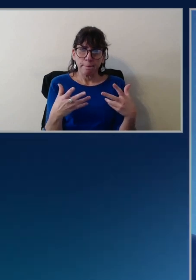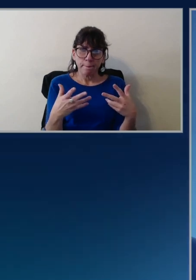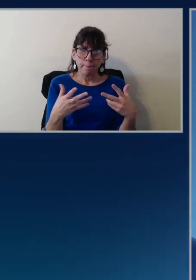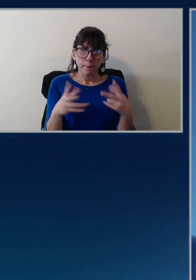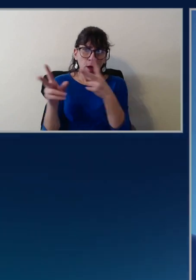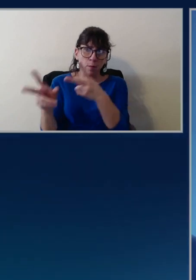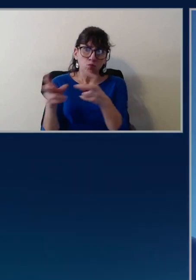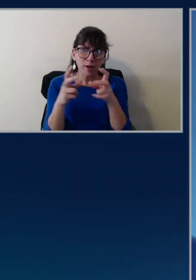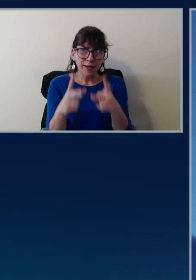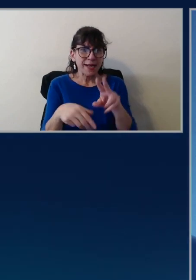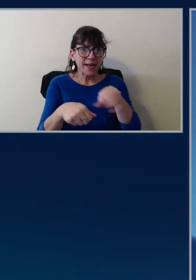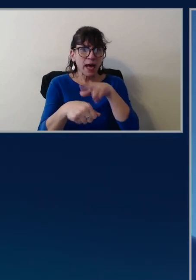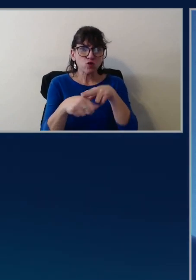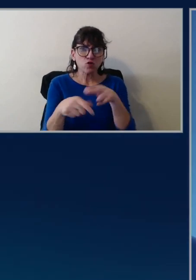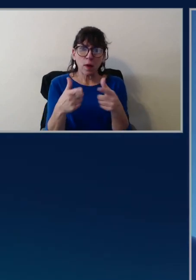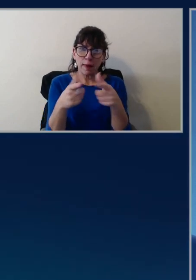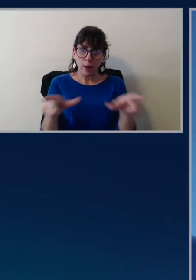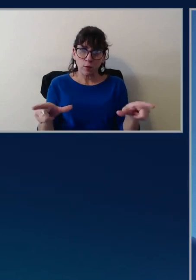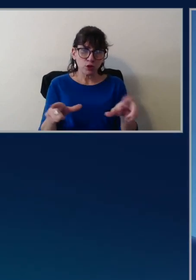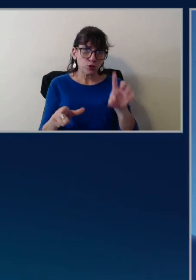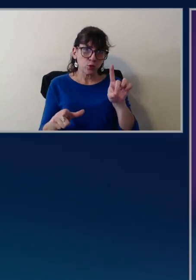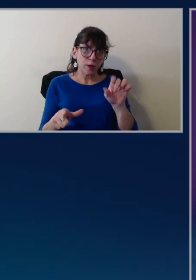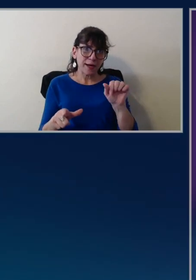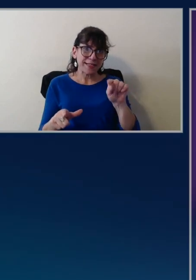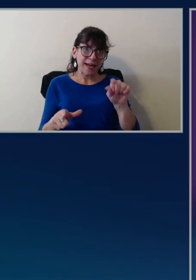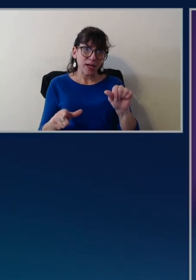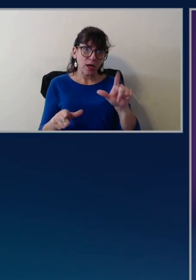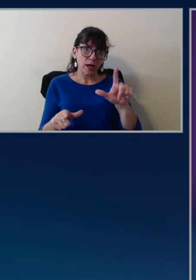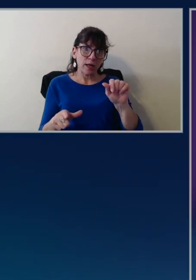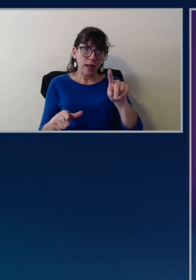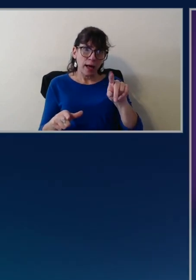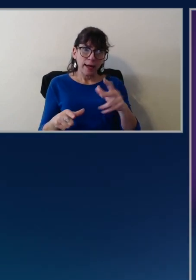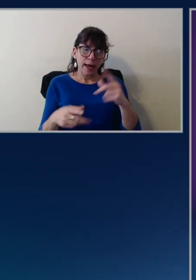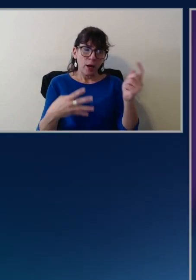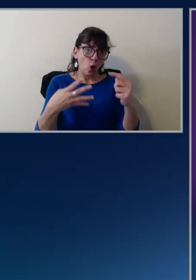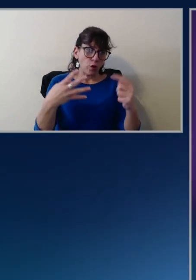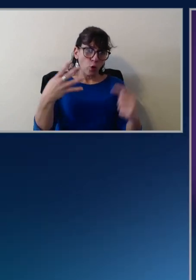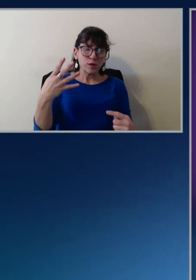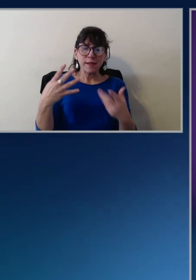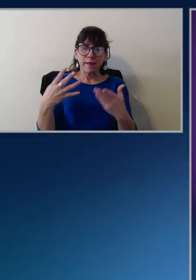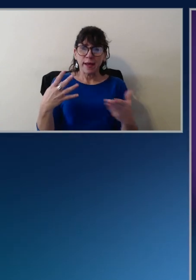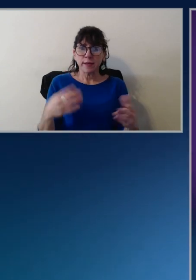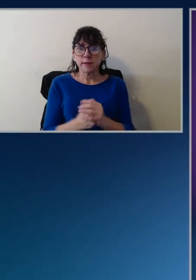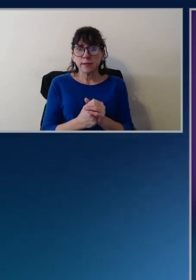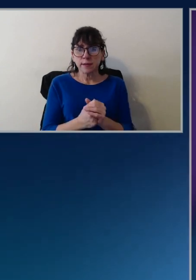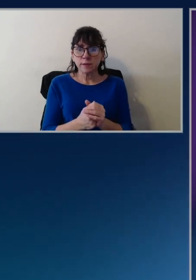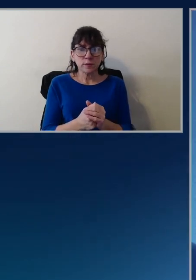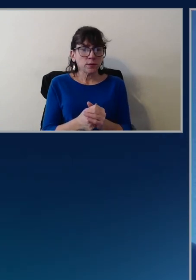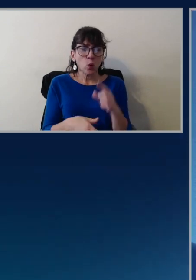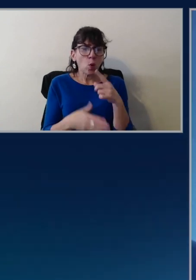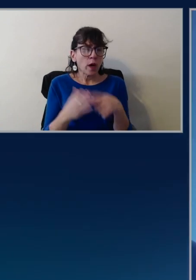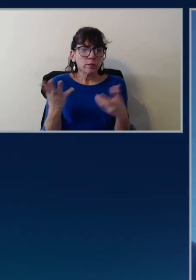language into a data lake. Yes. And all of those kinds of things. So talk to us.